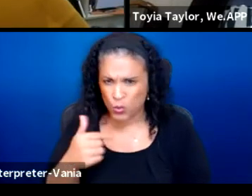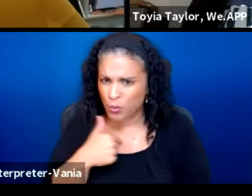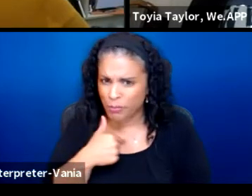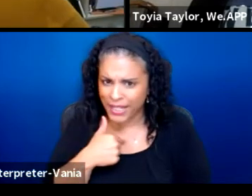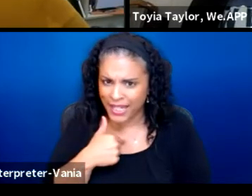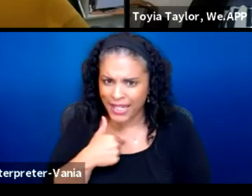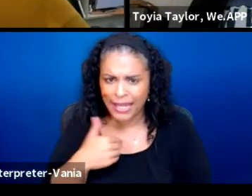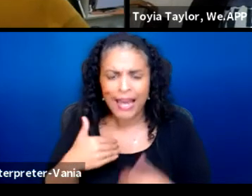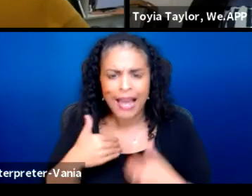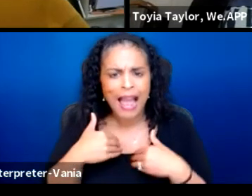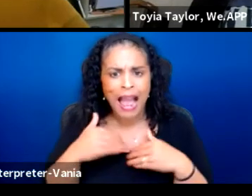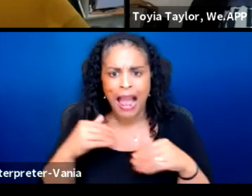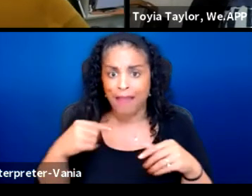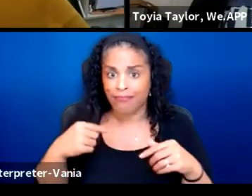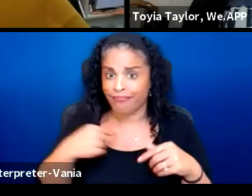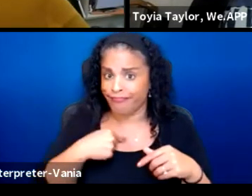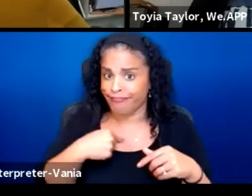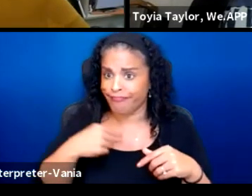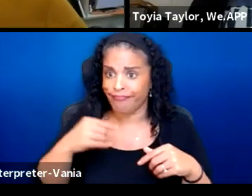I have never